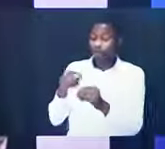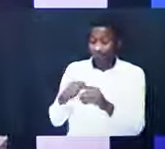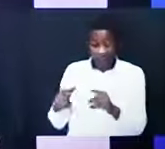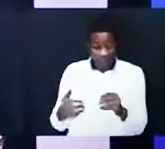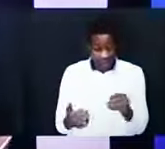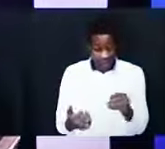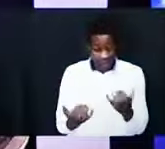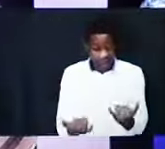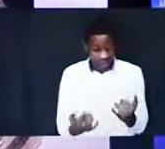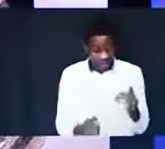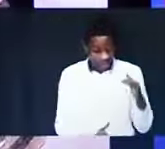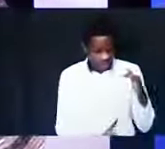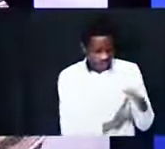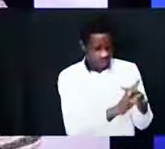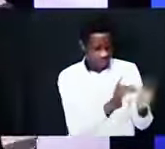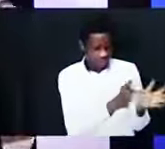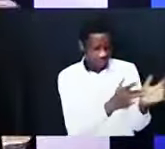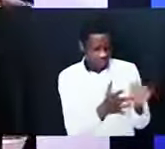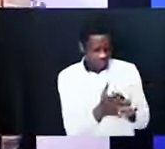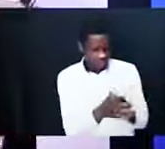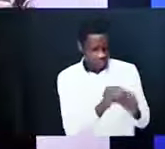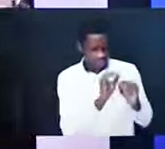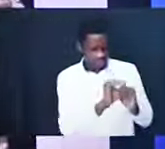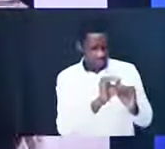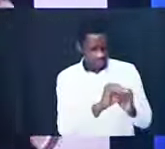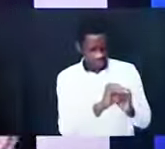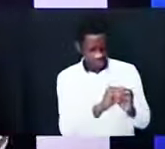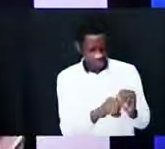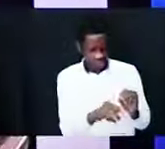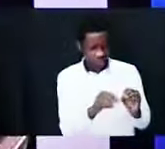his teaching with that of the